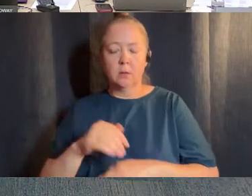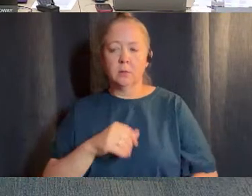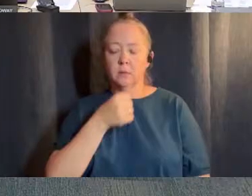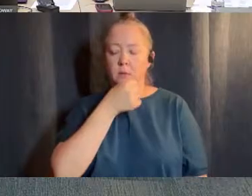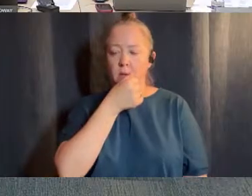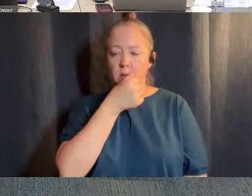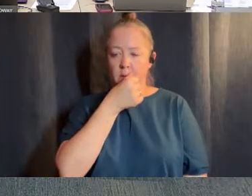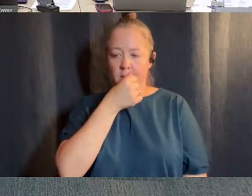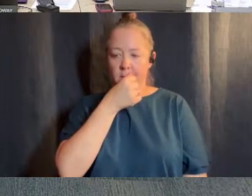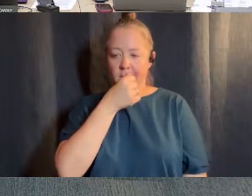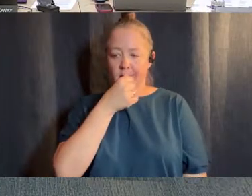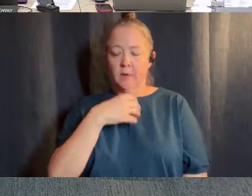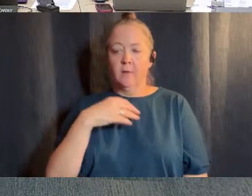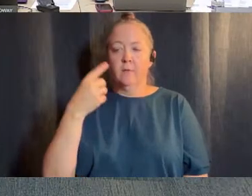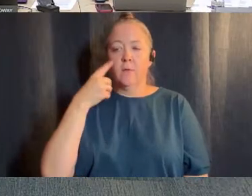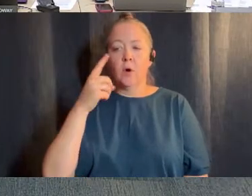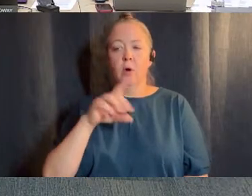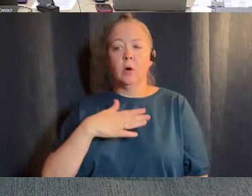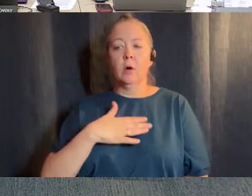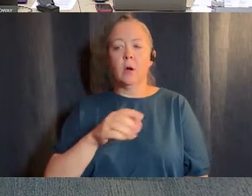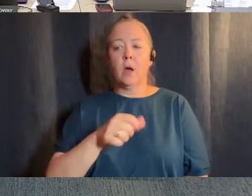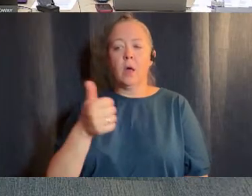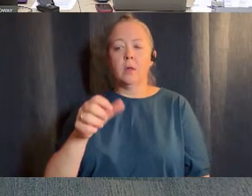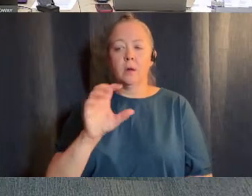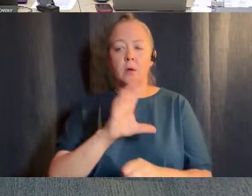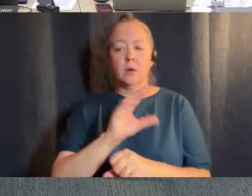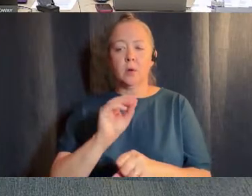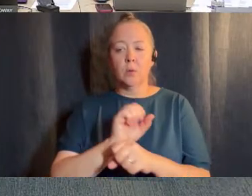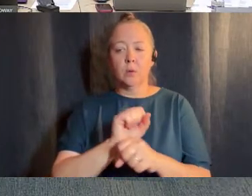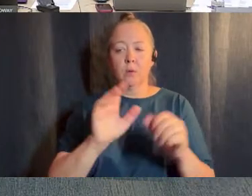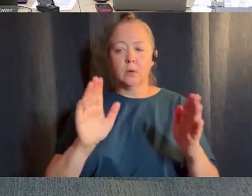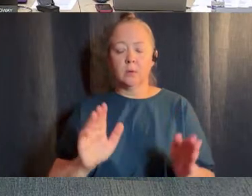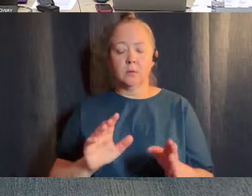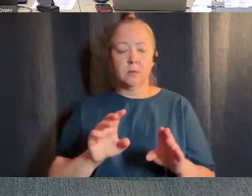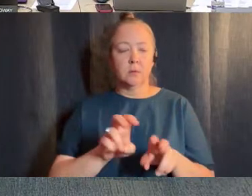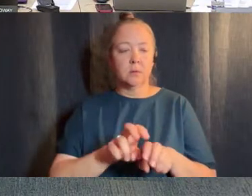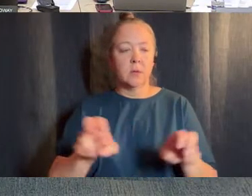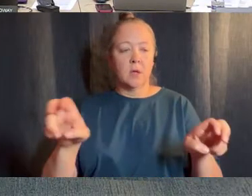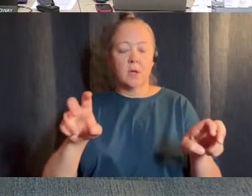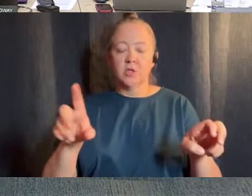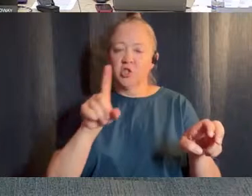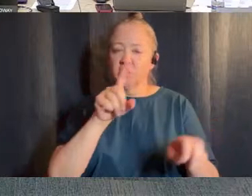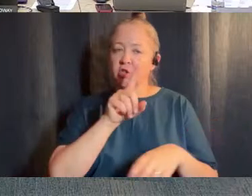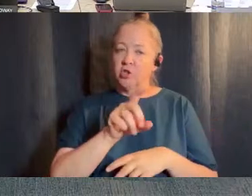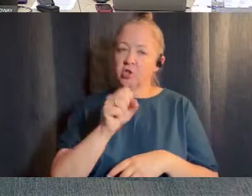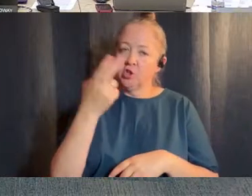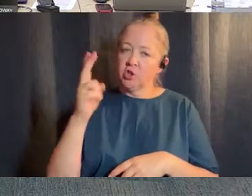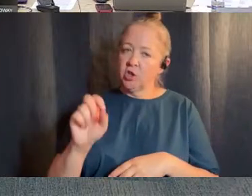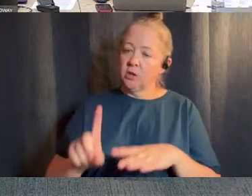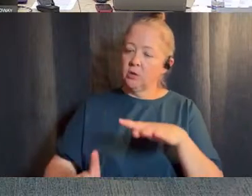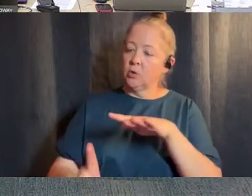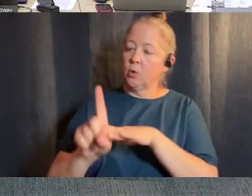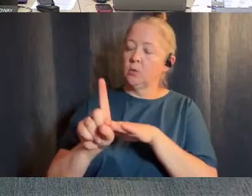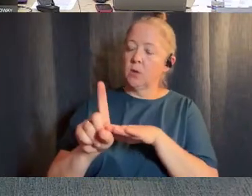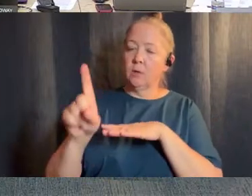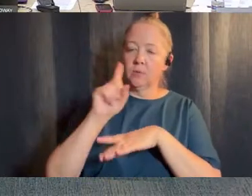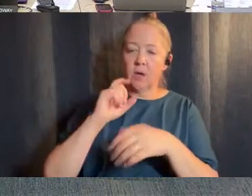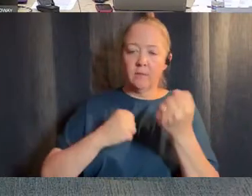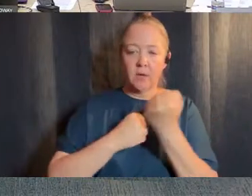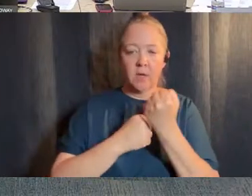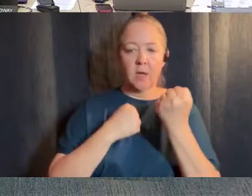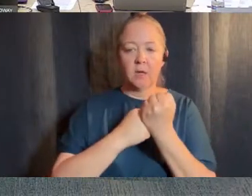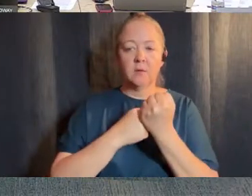town, there can be no question. She shows up, advocates for, and supports this town without